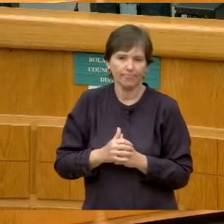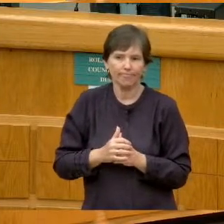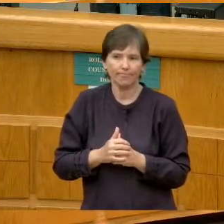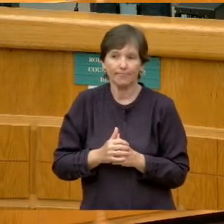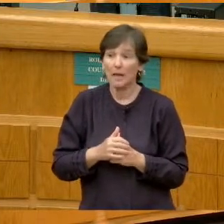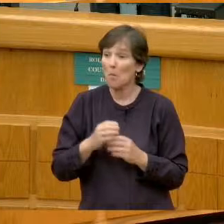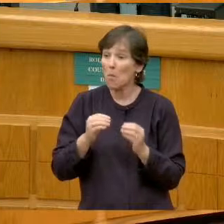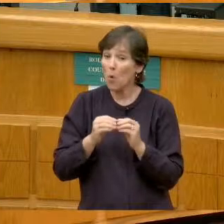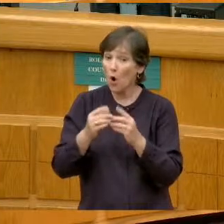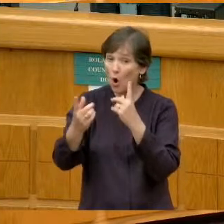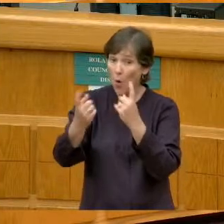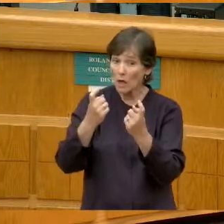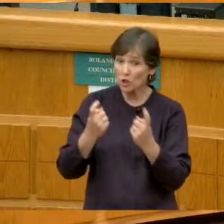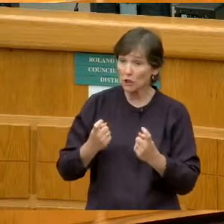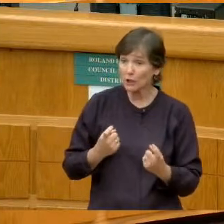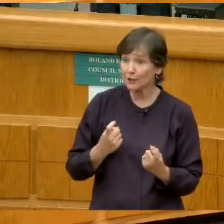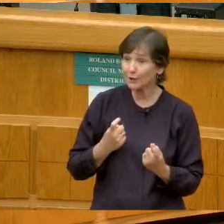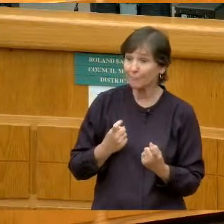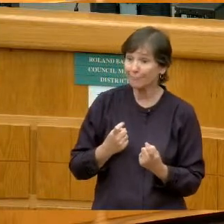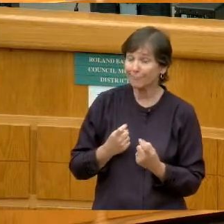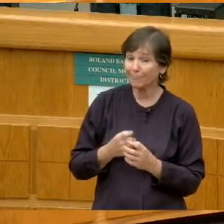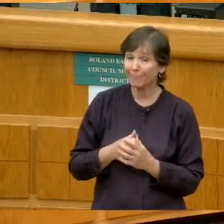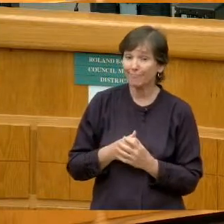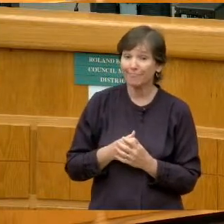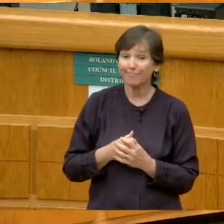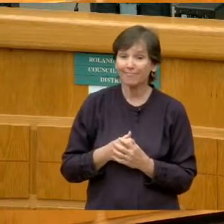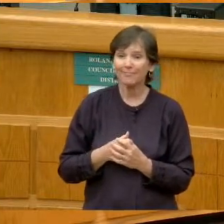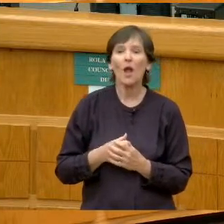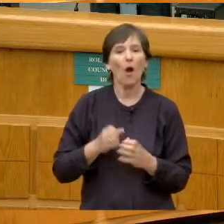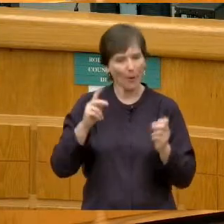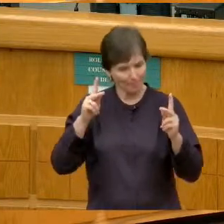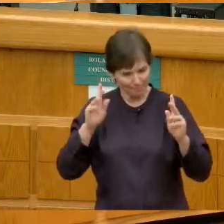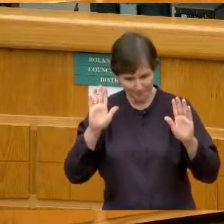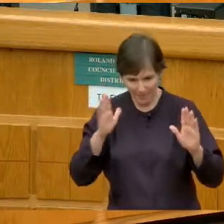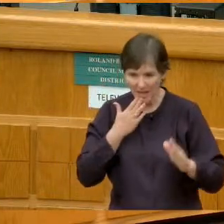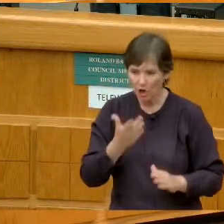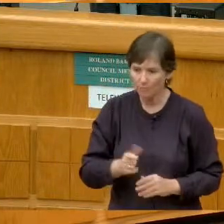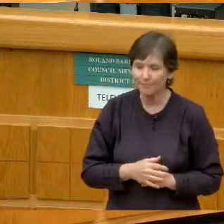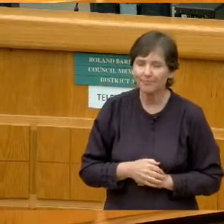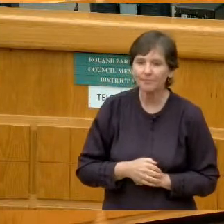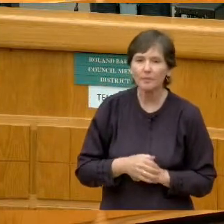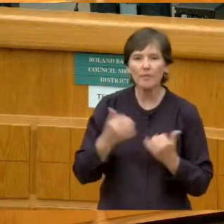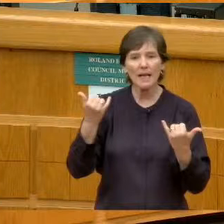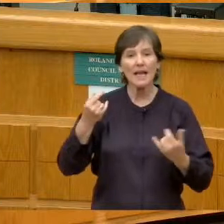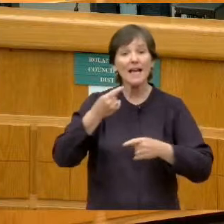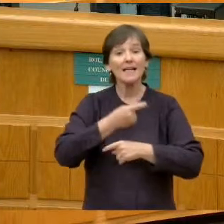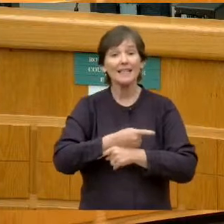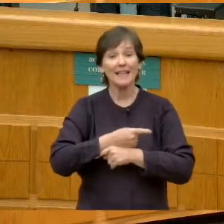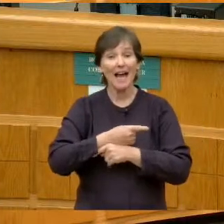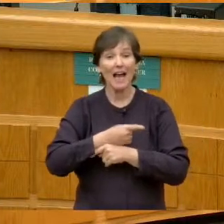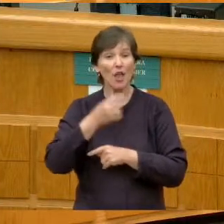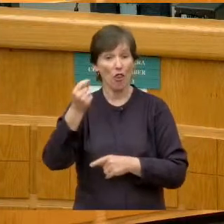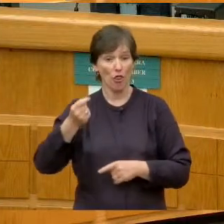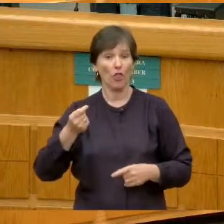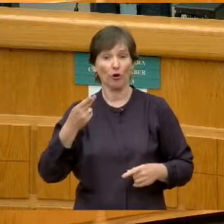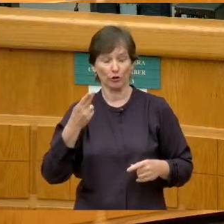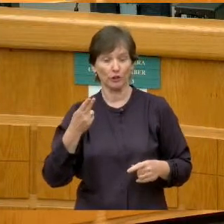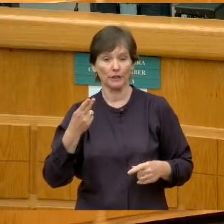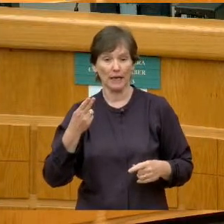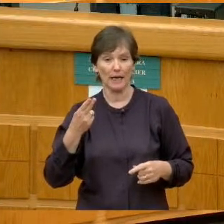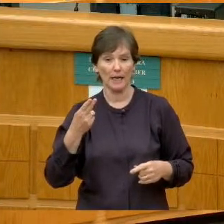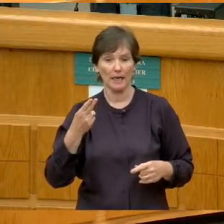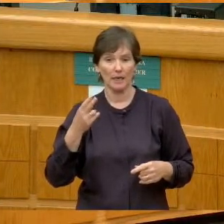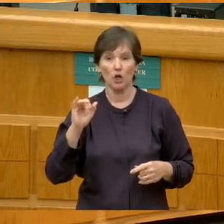Okay, any other questions? Okay, great. So today is today's Thursday. Okay,